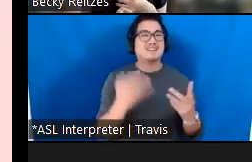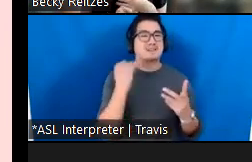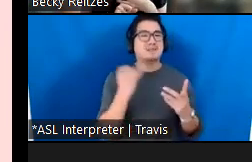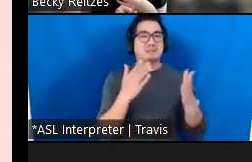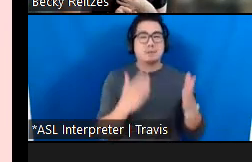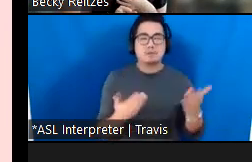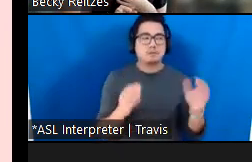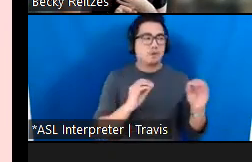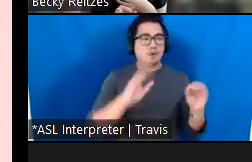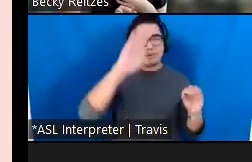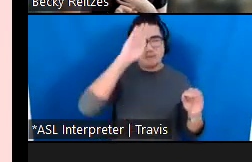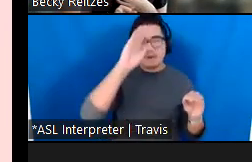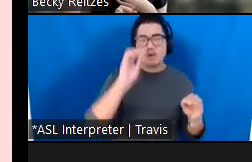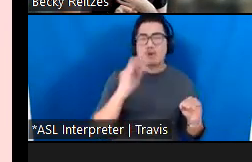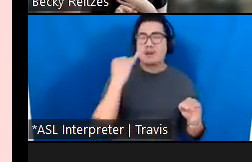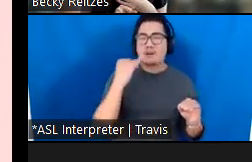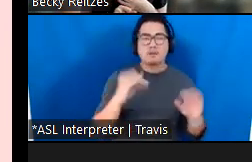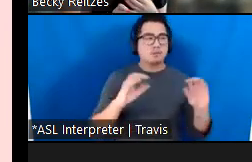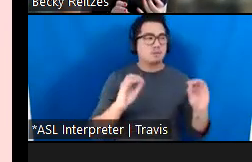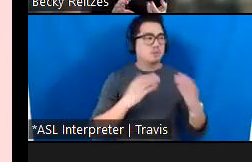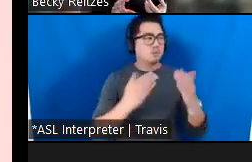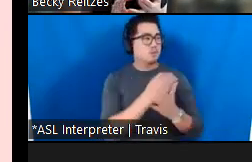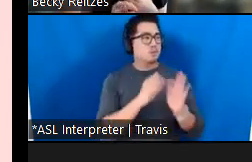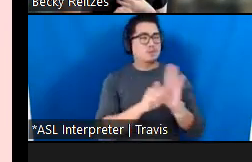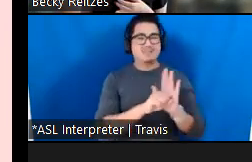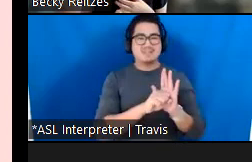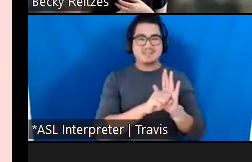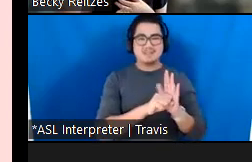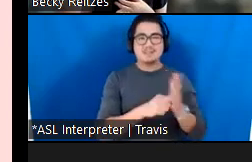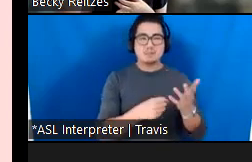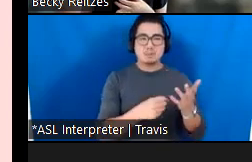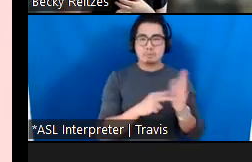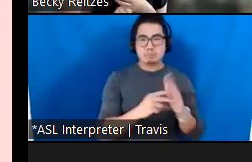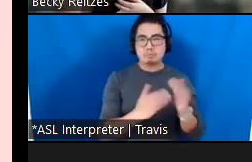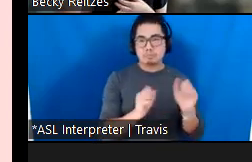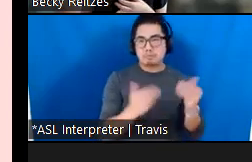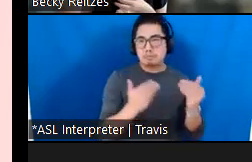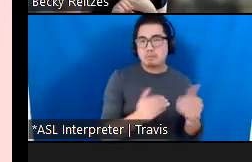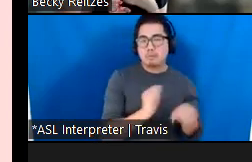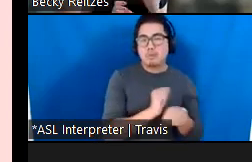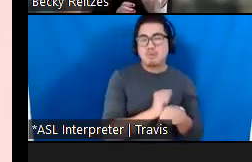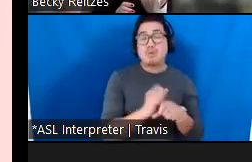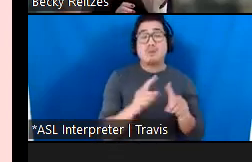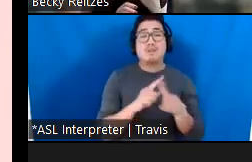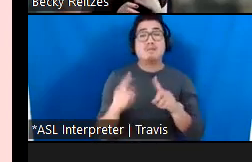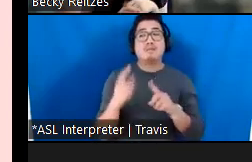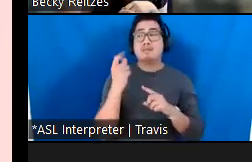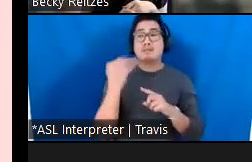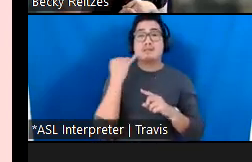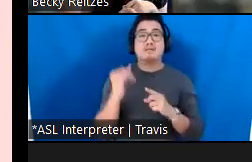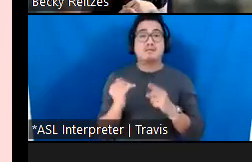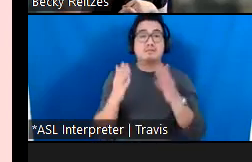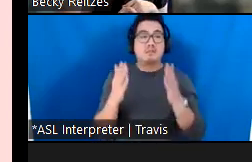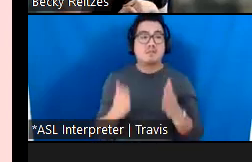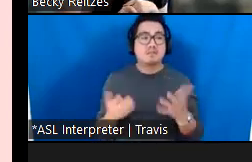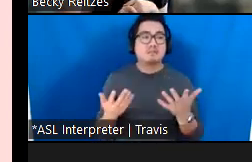new symptoms, or if they're still having a fever without ibuprofen or Tylenol or something like